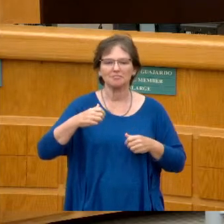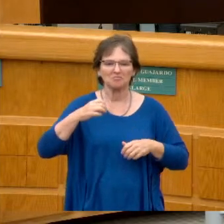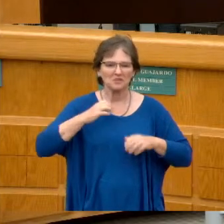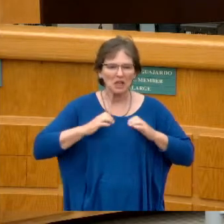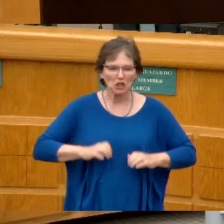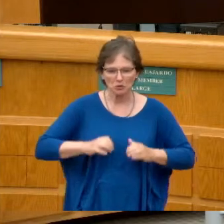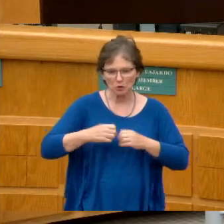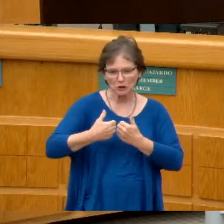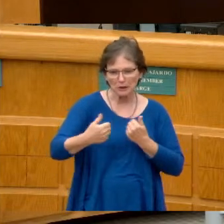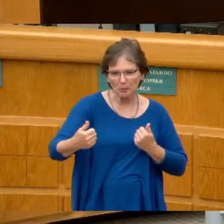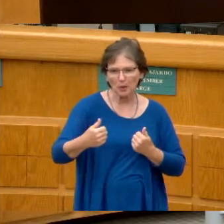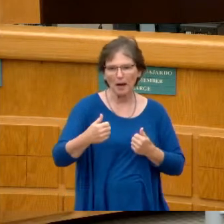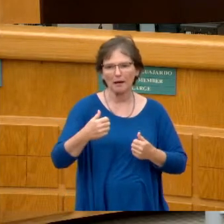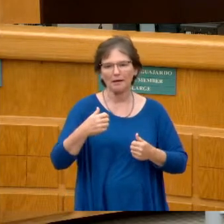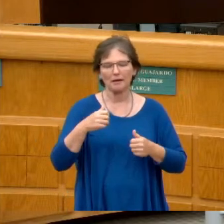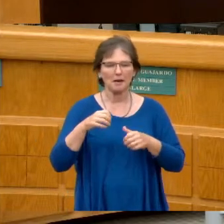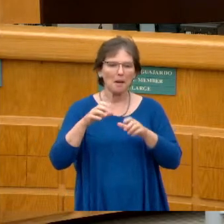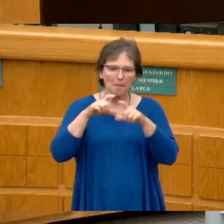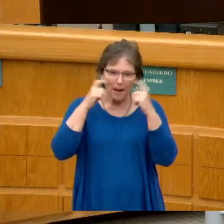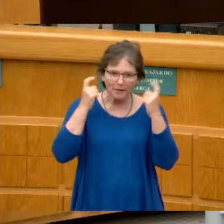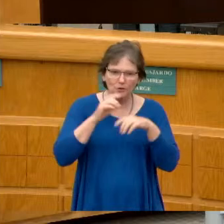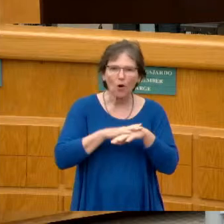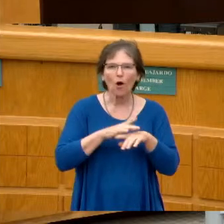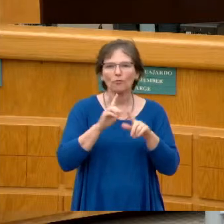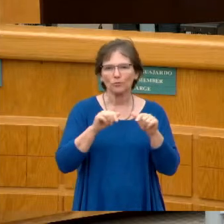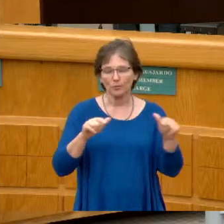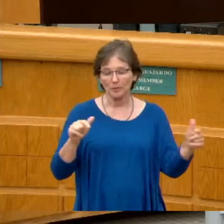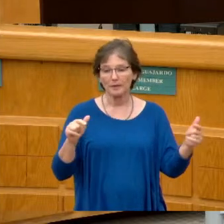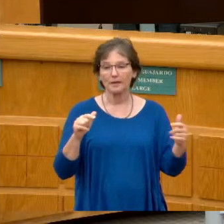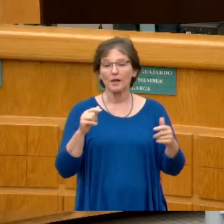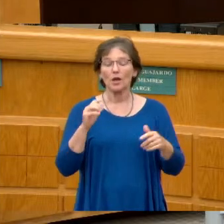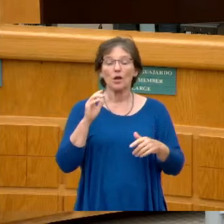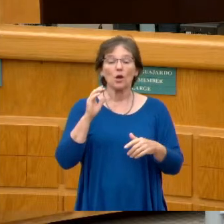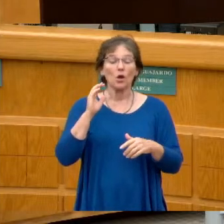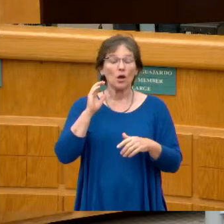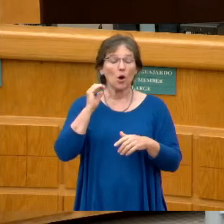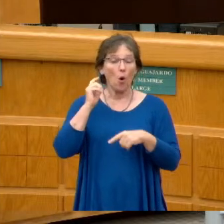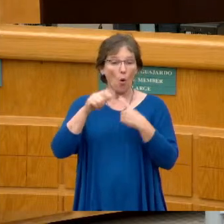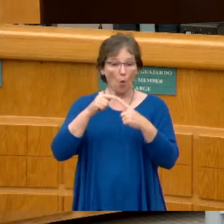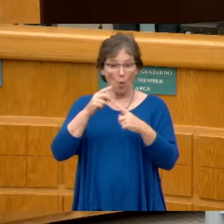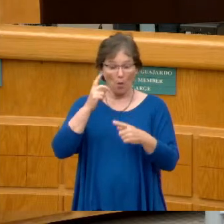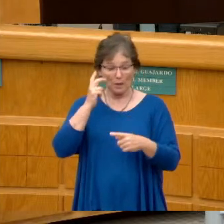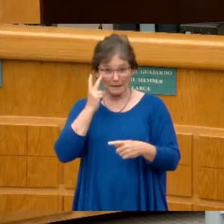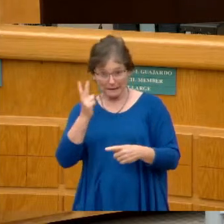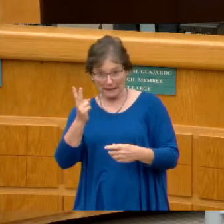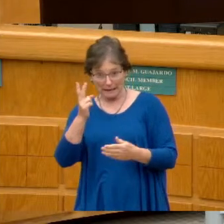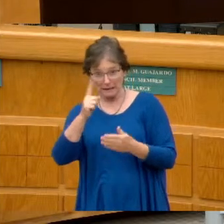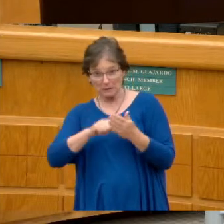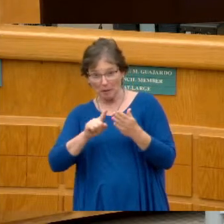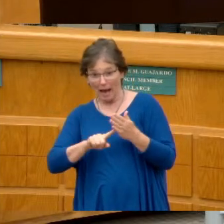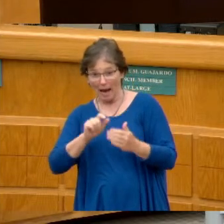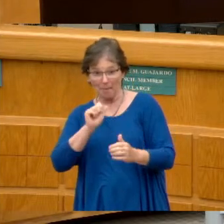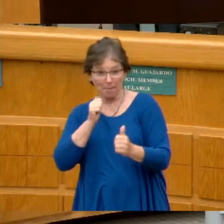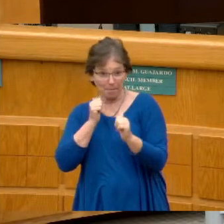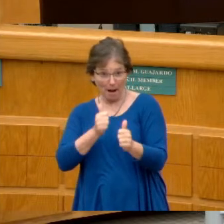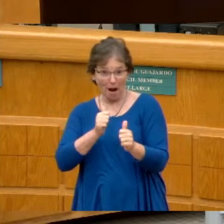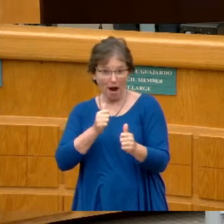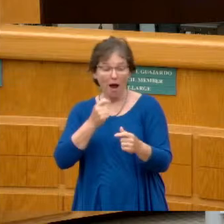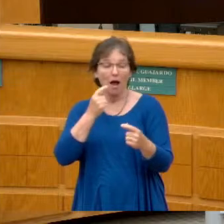So we don't have enough inspectors to hit them all as quickly as we'd like, but as we make our rounds, we